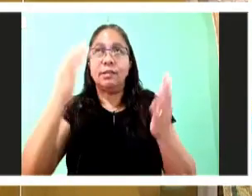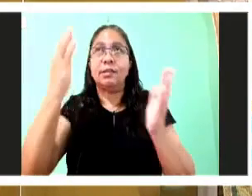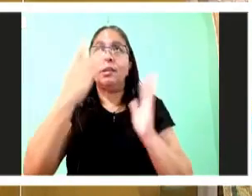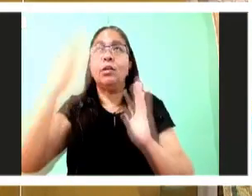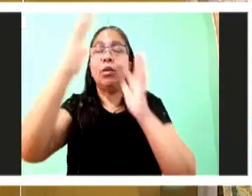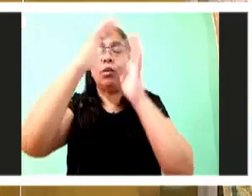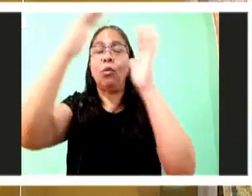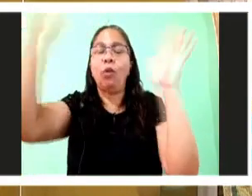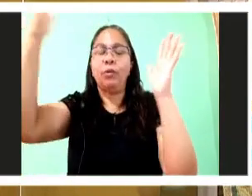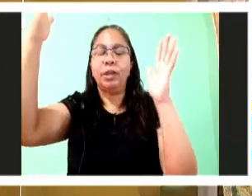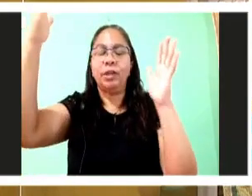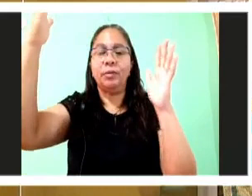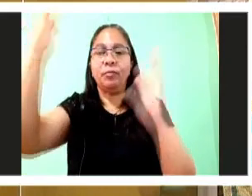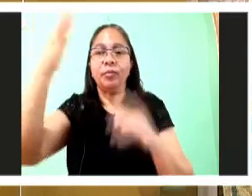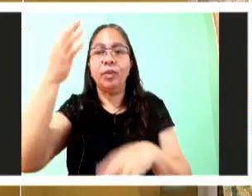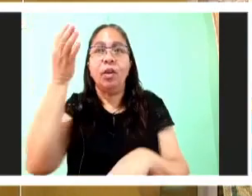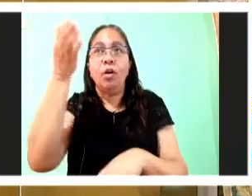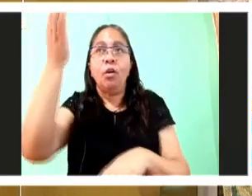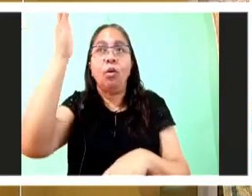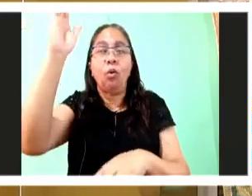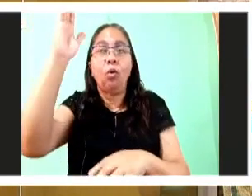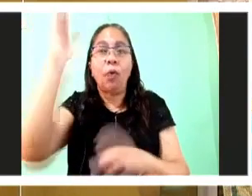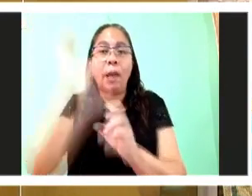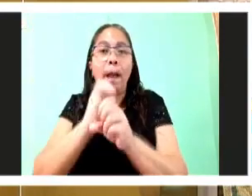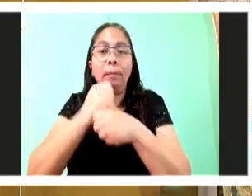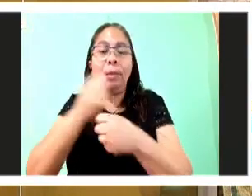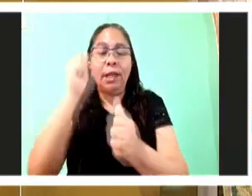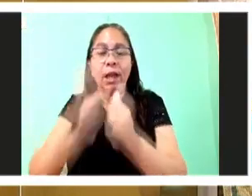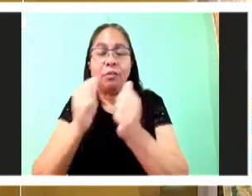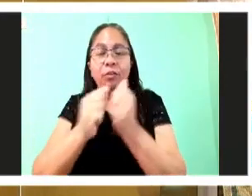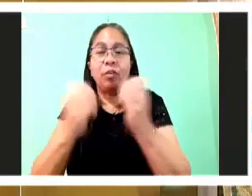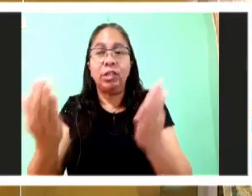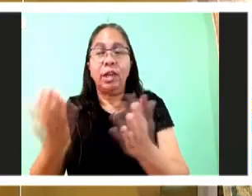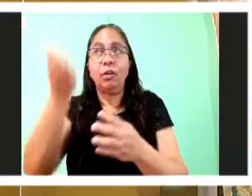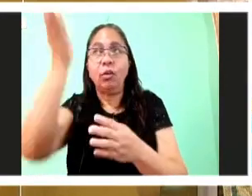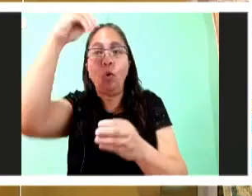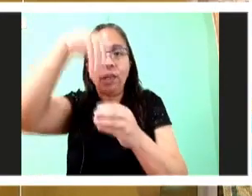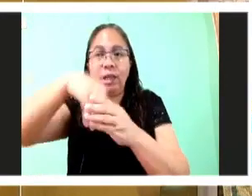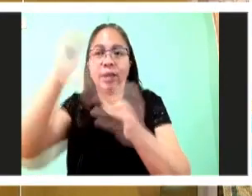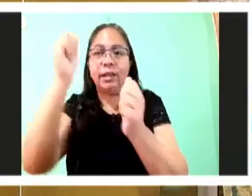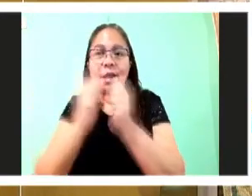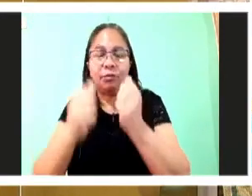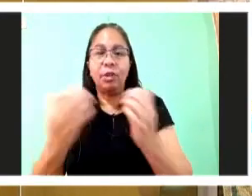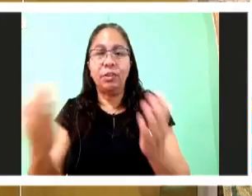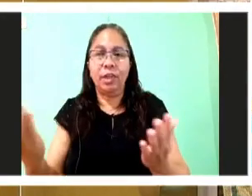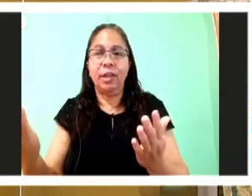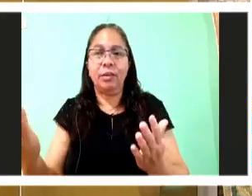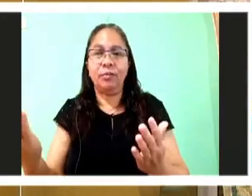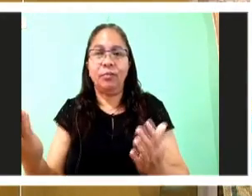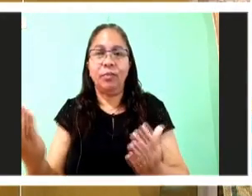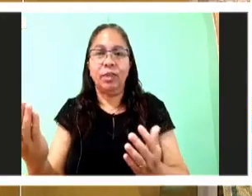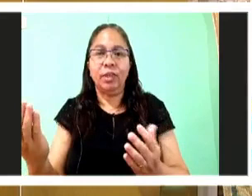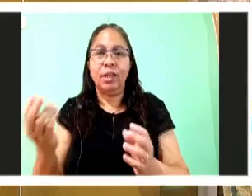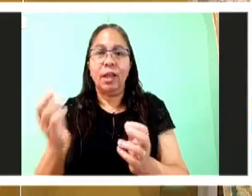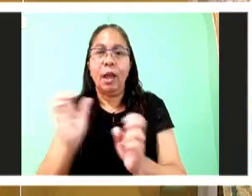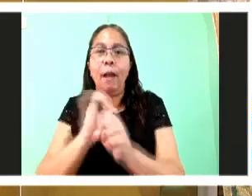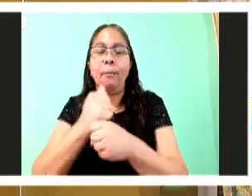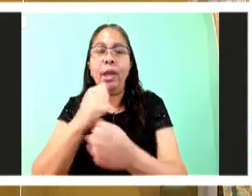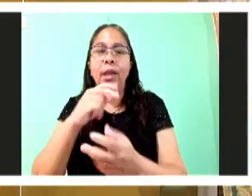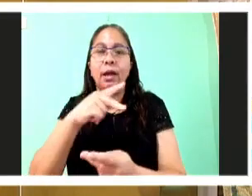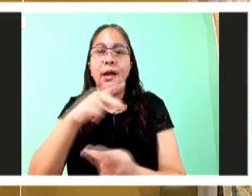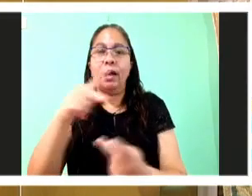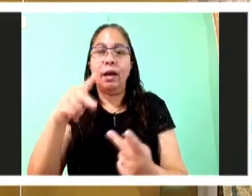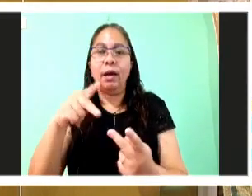God, for whom everything exists and through whom everything exists, should make a perfect,